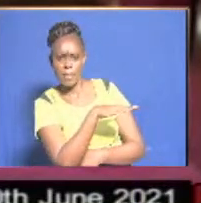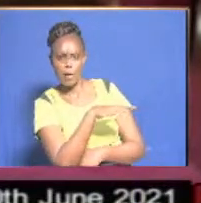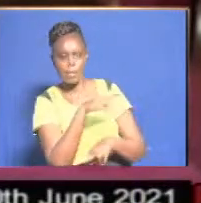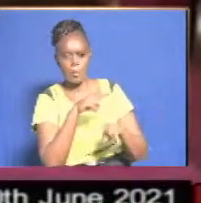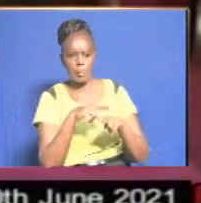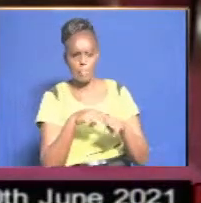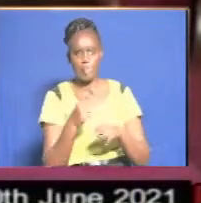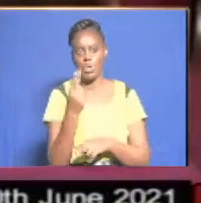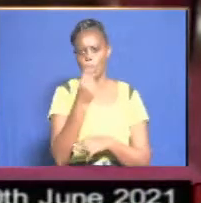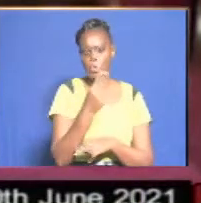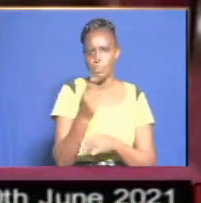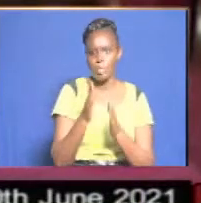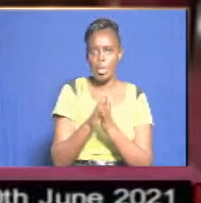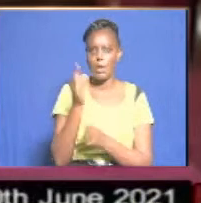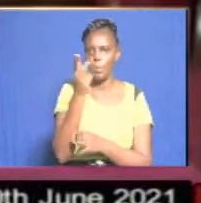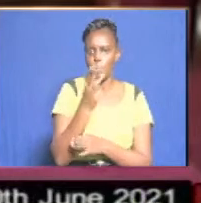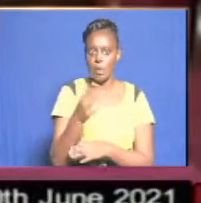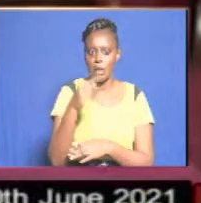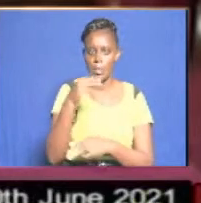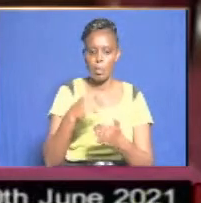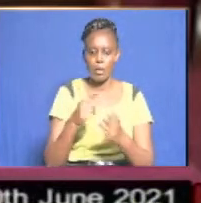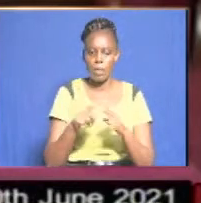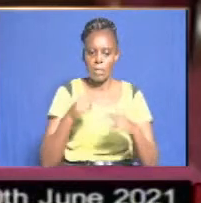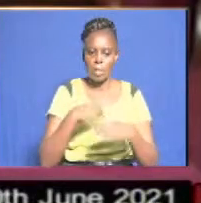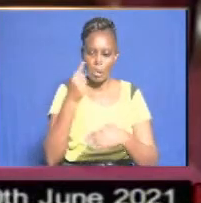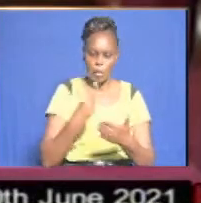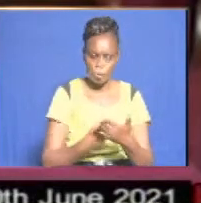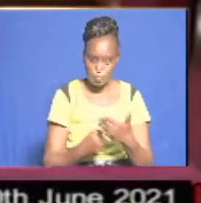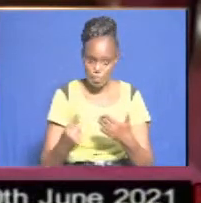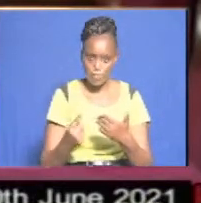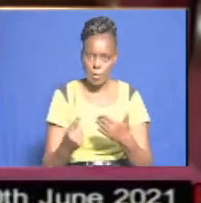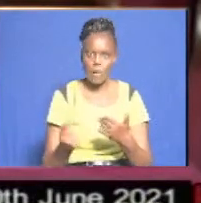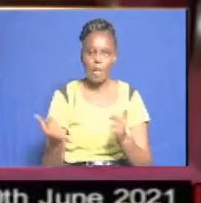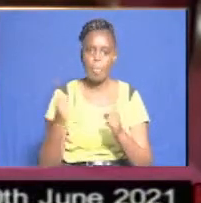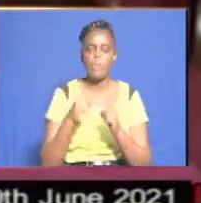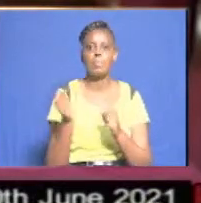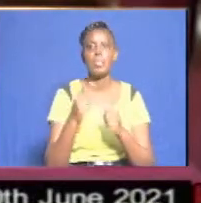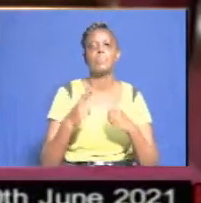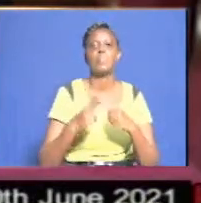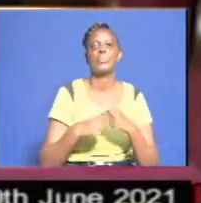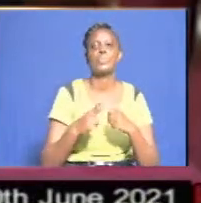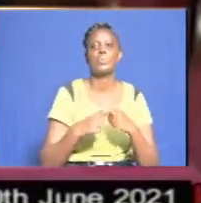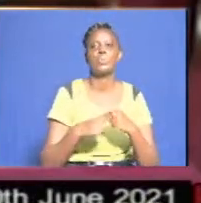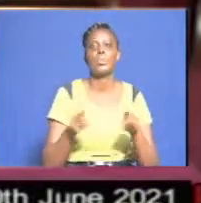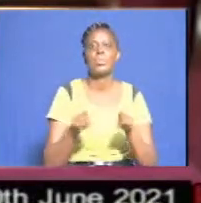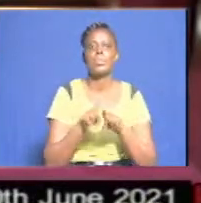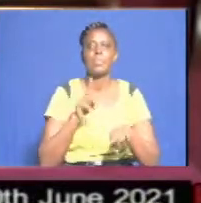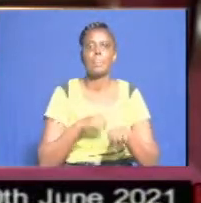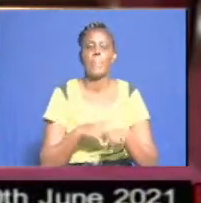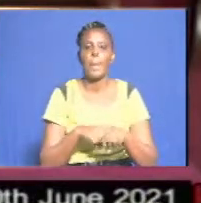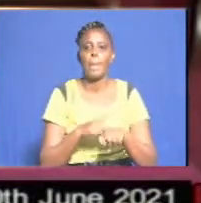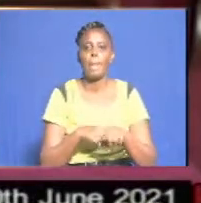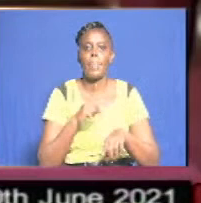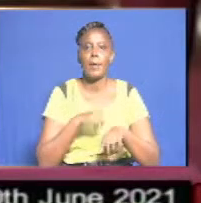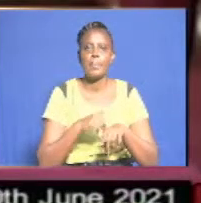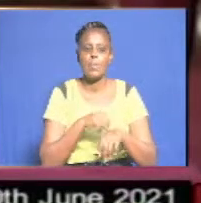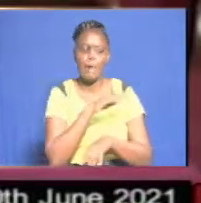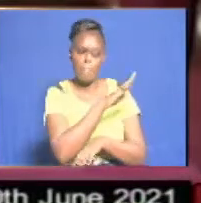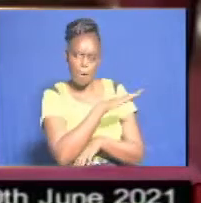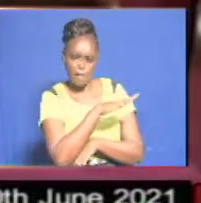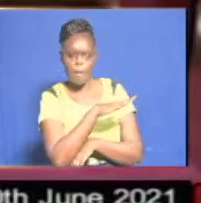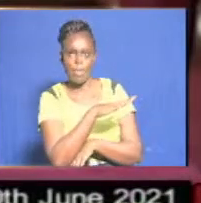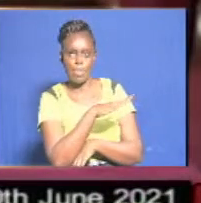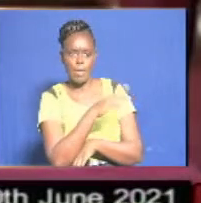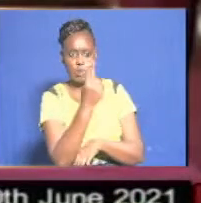Wednesdays, starting from next week, until our next recess in July. As such, during the evening session